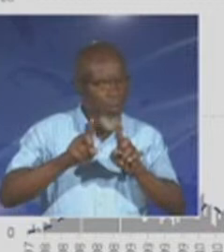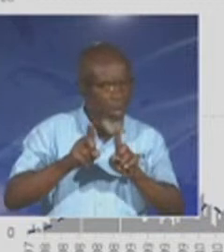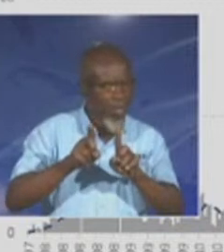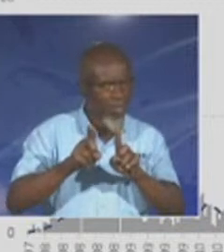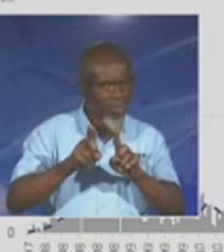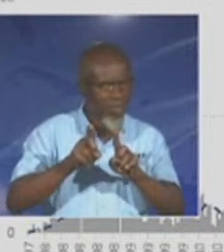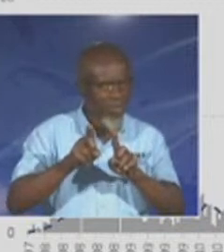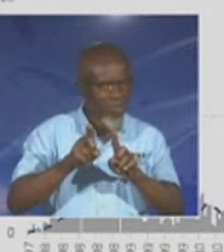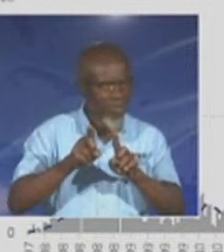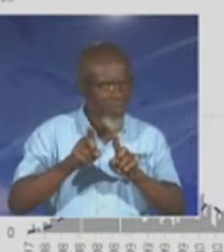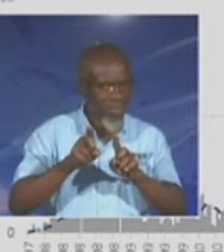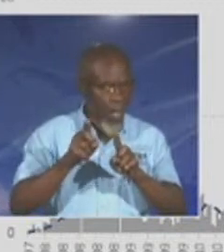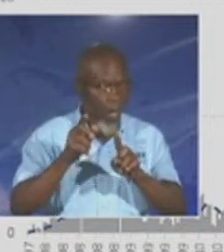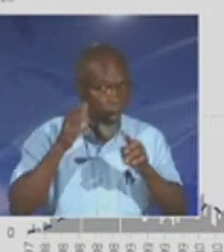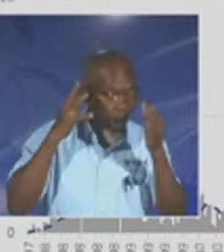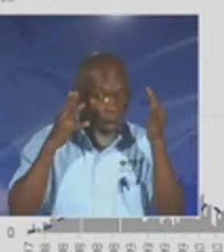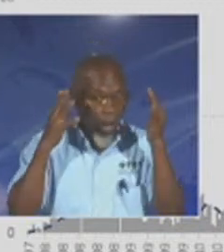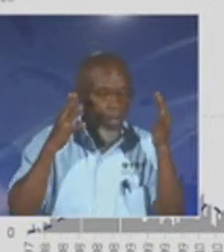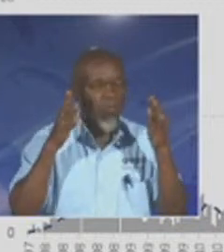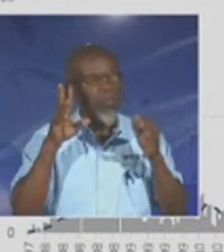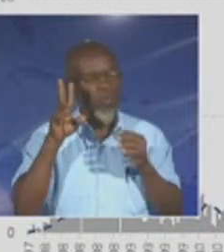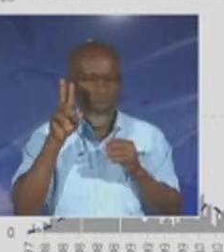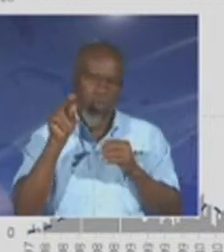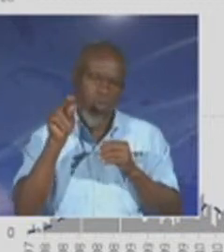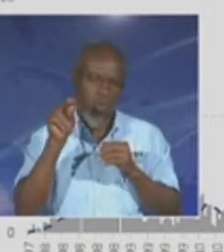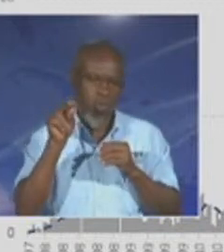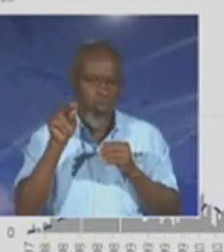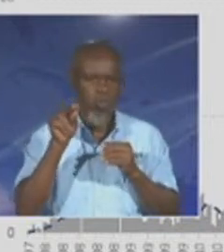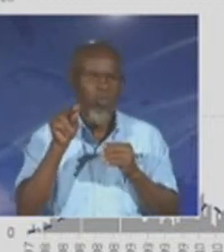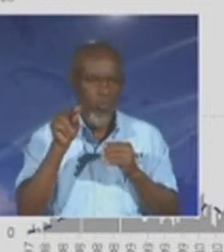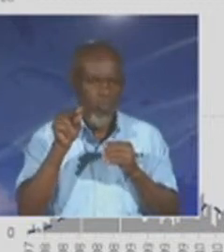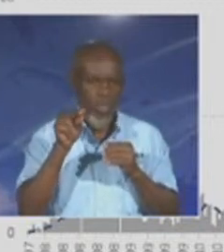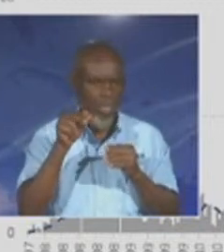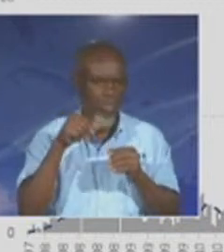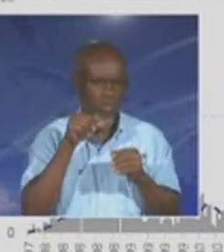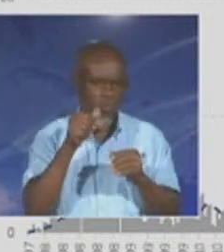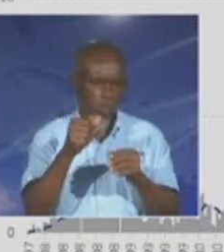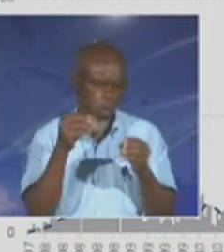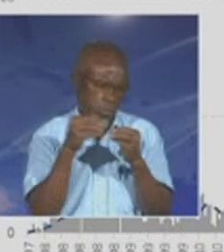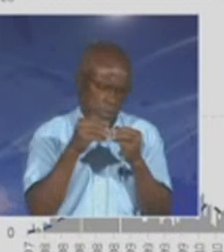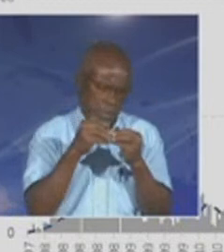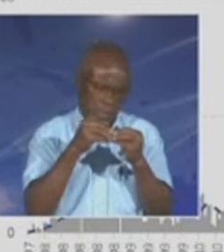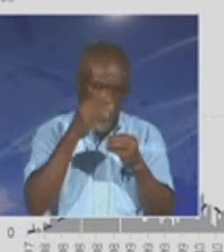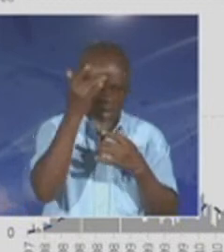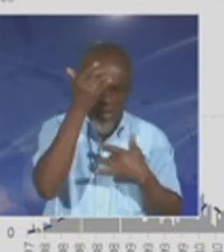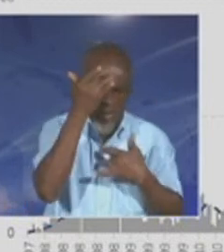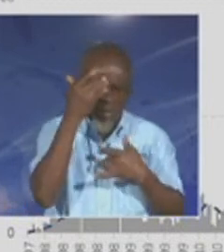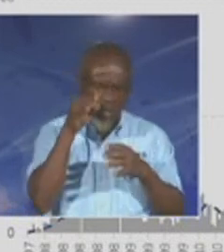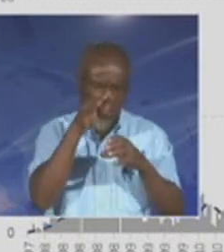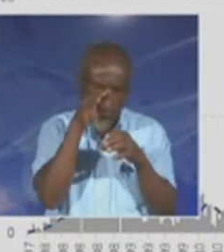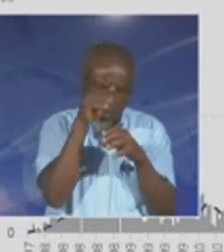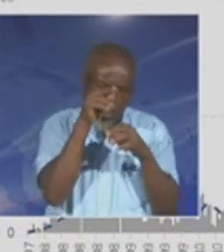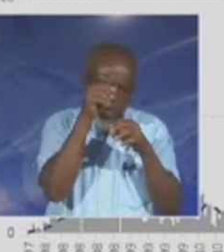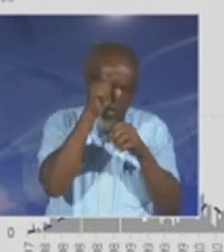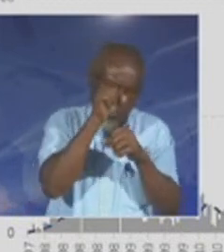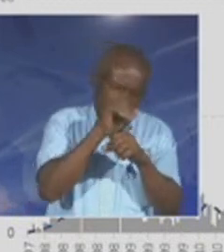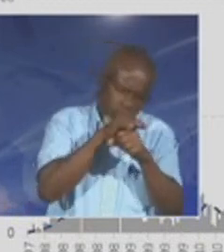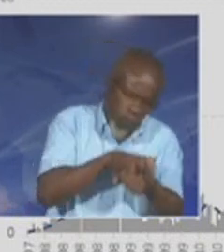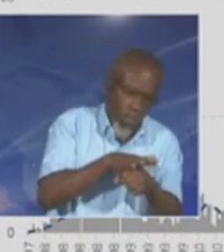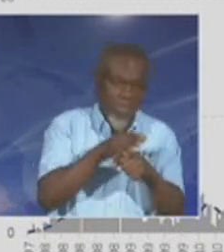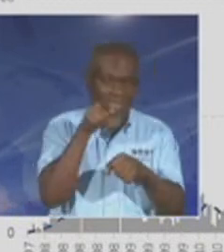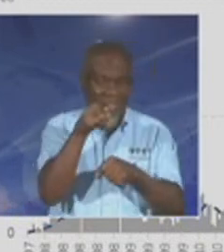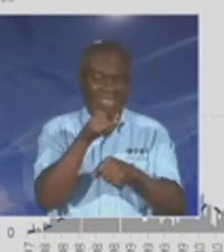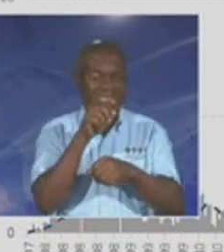enough significant severe illness to burden the healthcare system. So it's not that it's concerning that we're missing data. Again, we